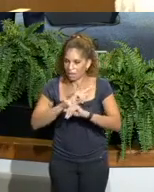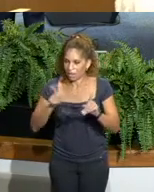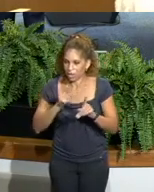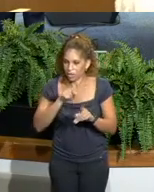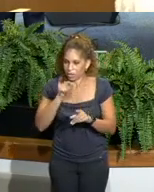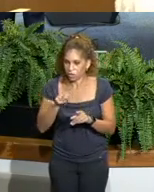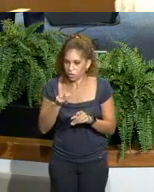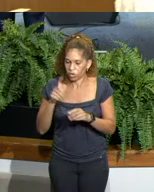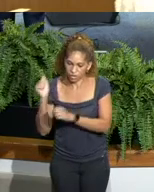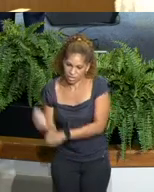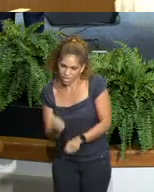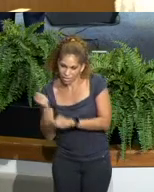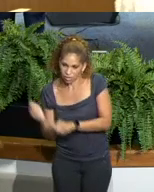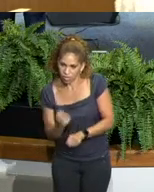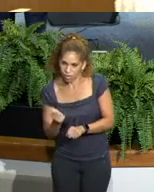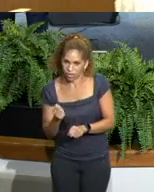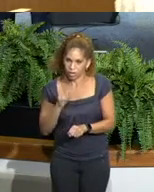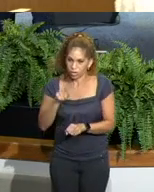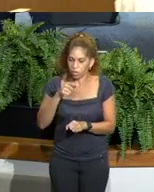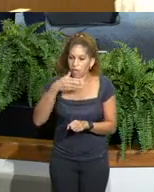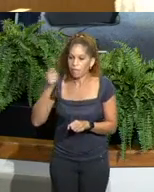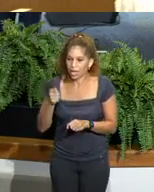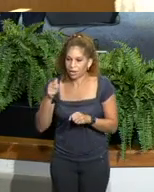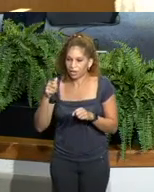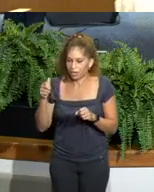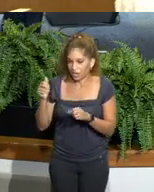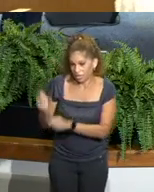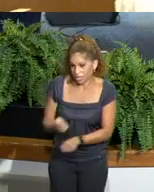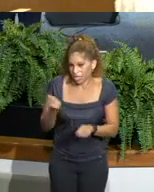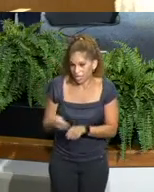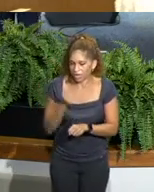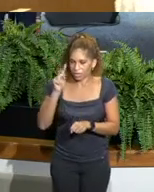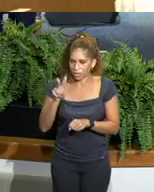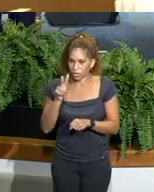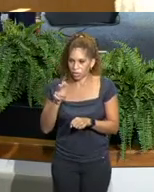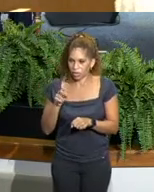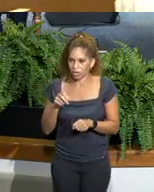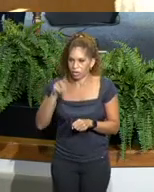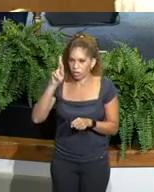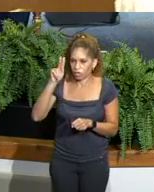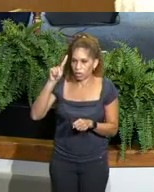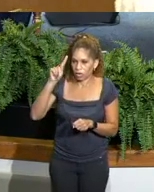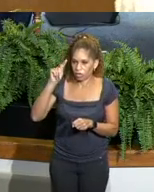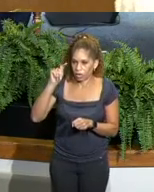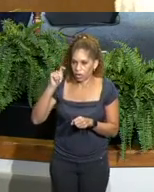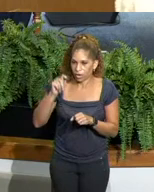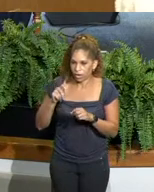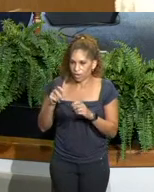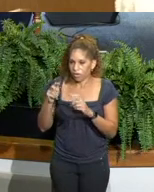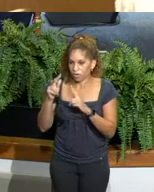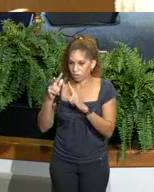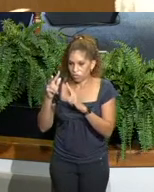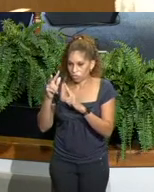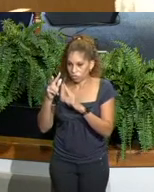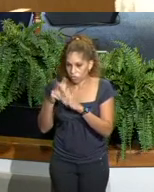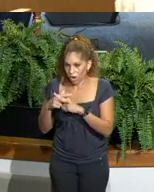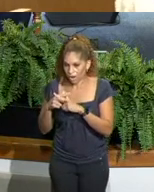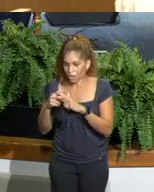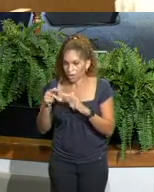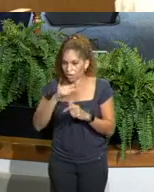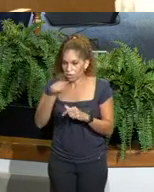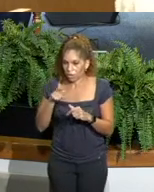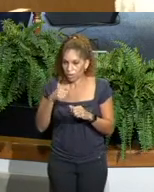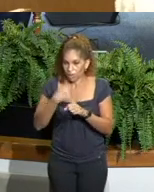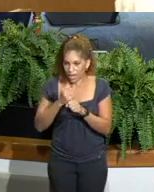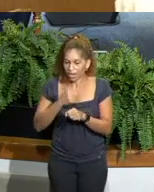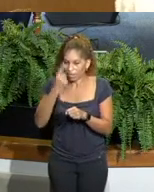one ditch, you better dig two, because the trap you set for me might just be for you. God put it in